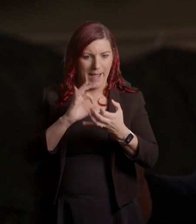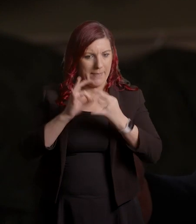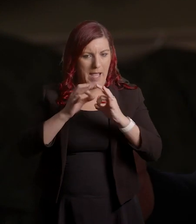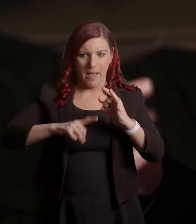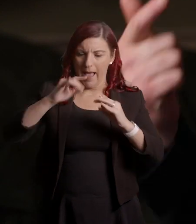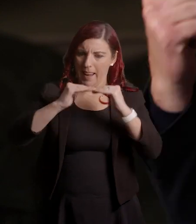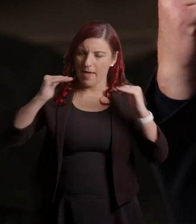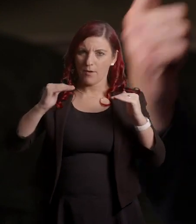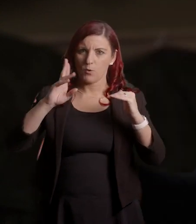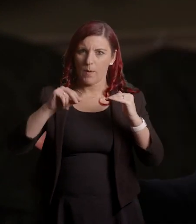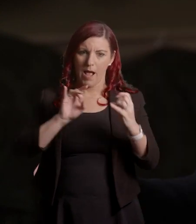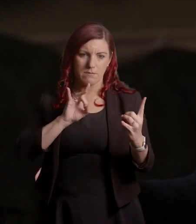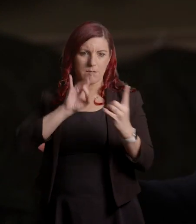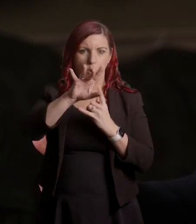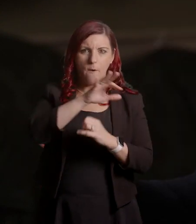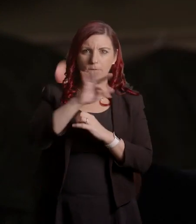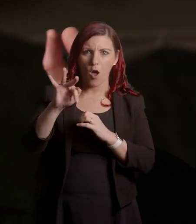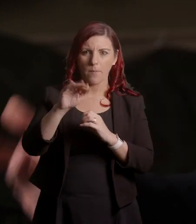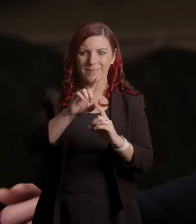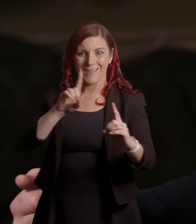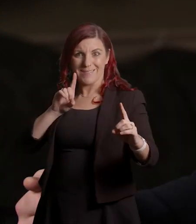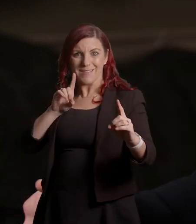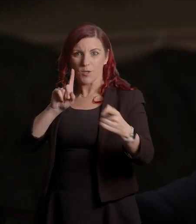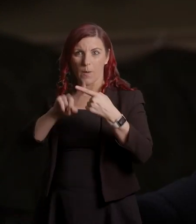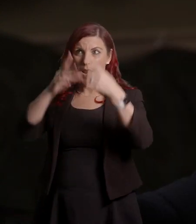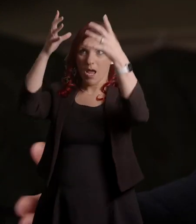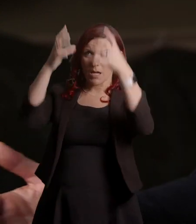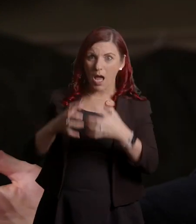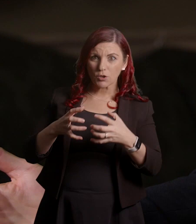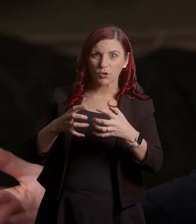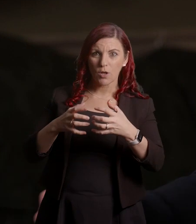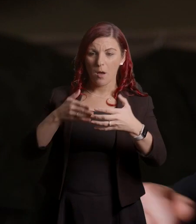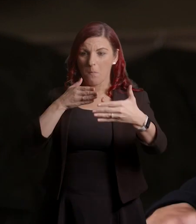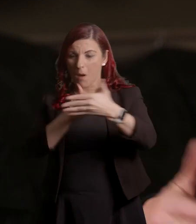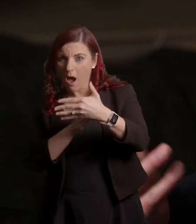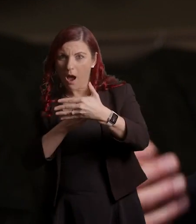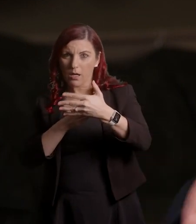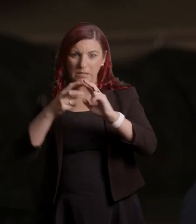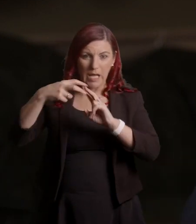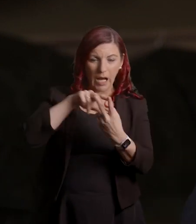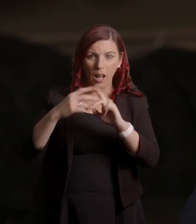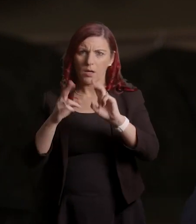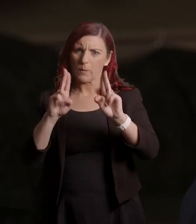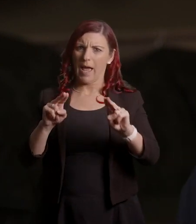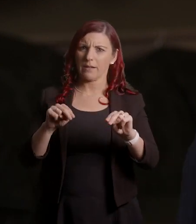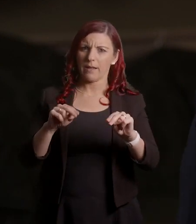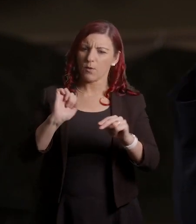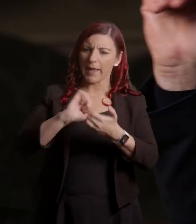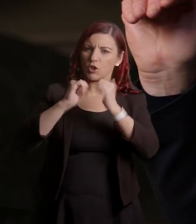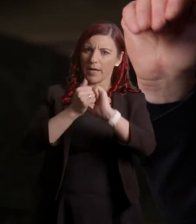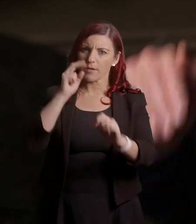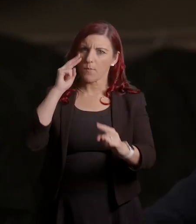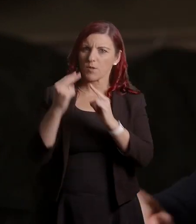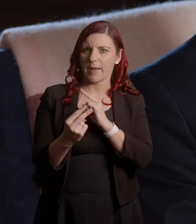high intensity, you can score from distance, you can catch a ball in the air, blocking or tackling is par for the course. If they change